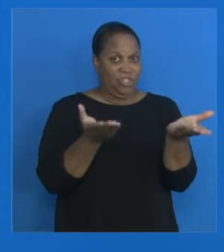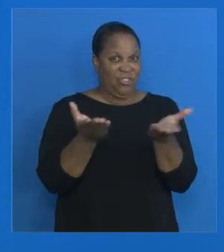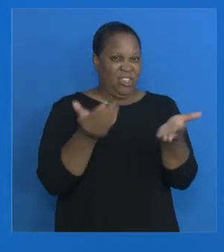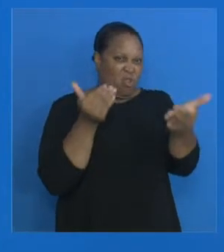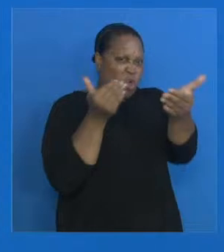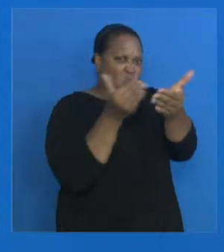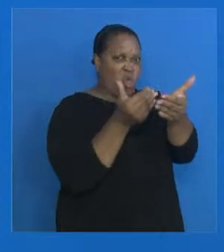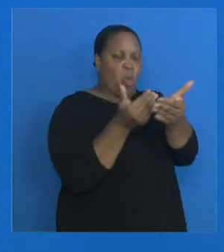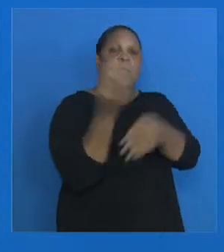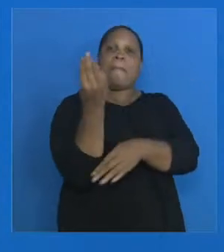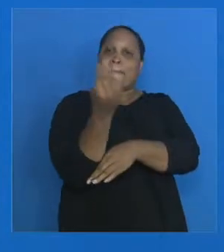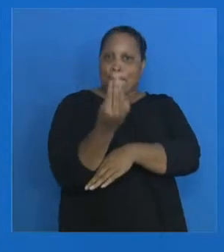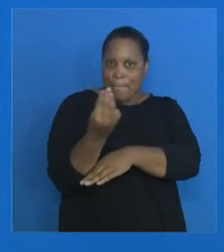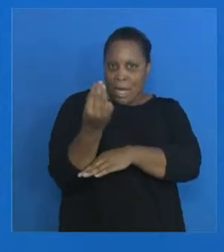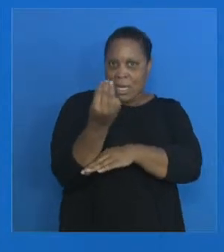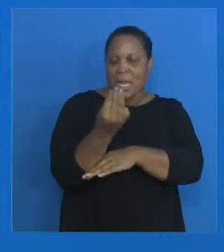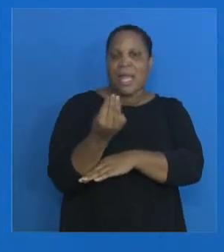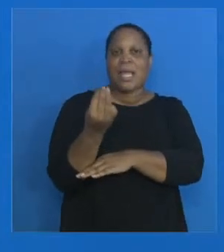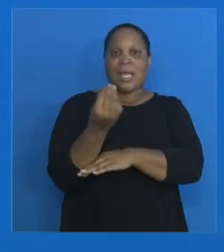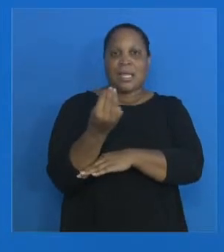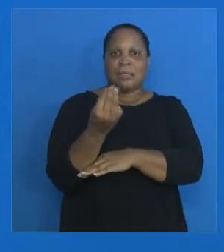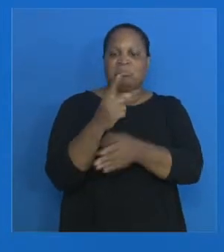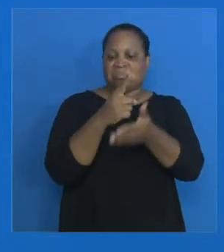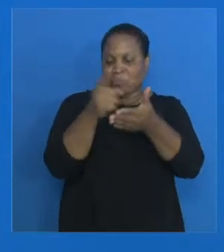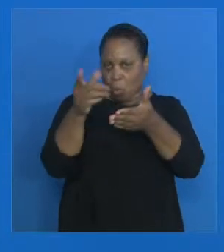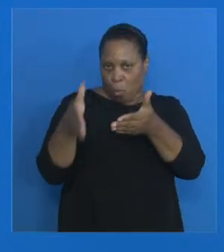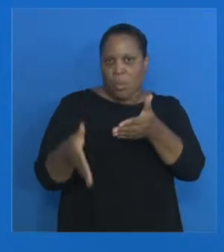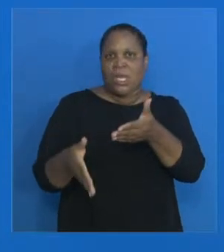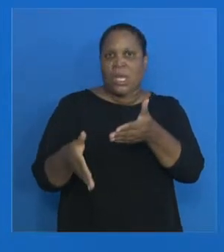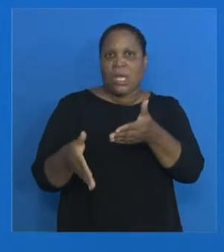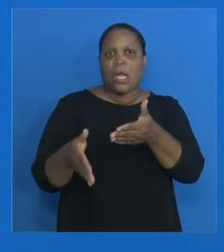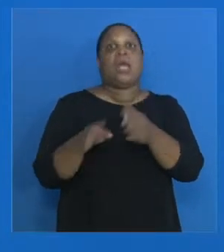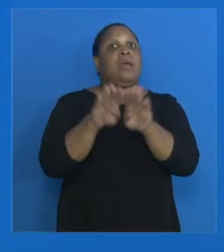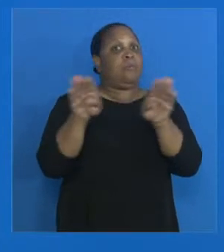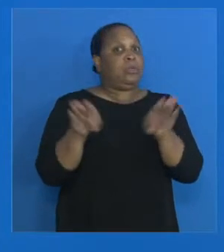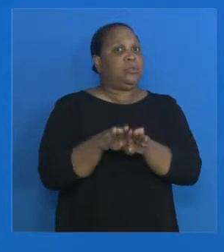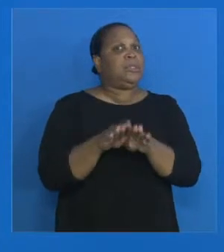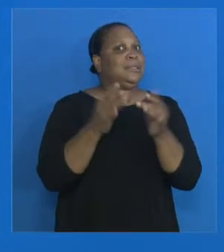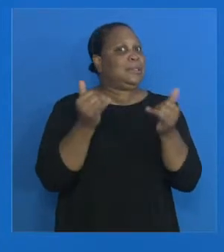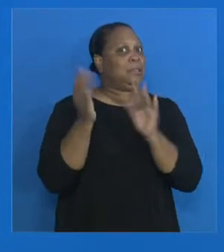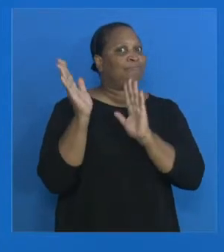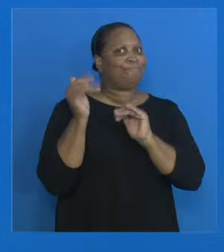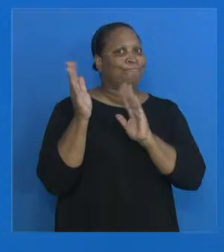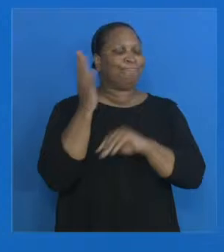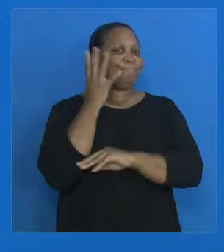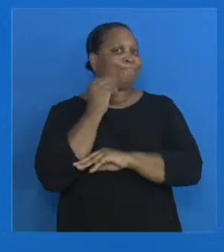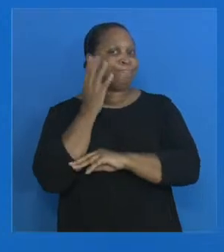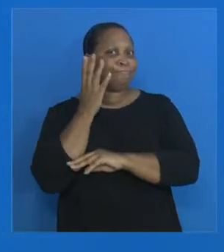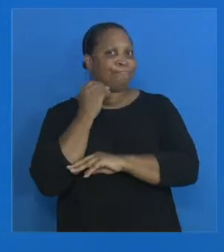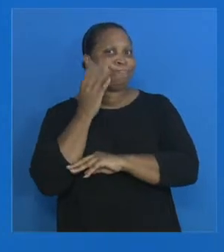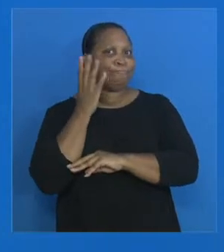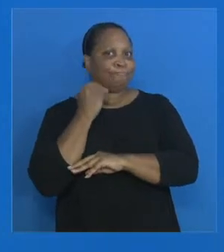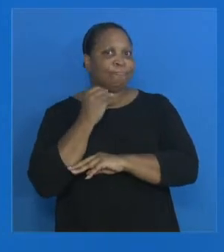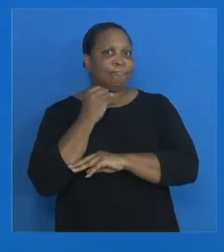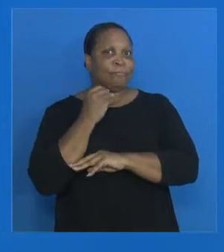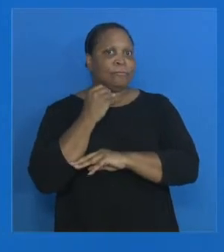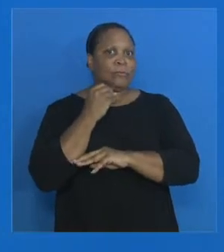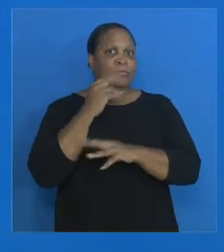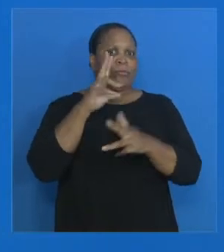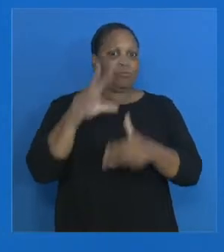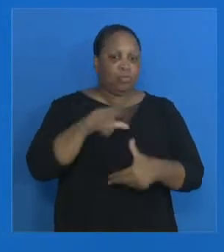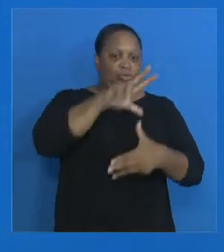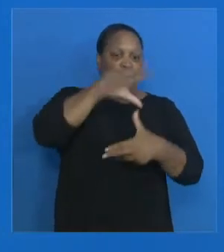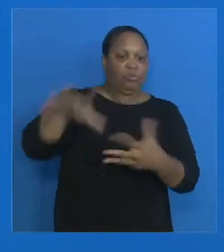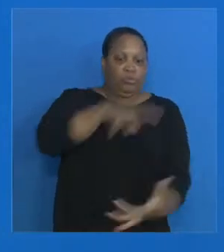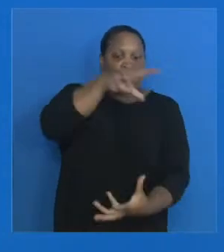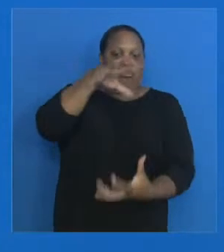approach on Monday. Over the weekend, Bermuda can expect to experience a progressed intensification